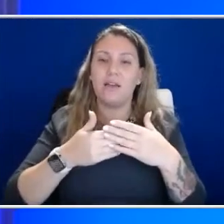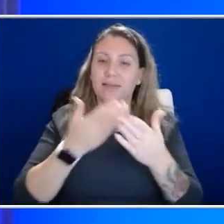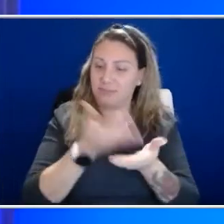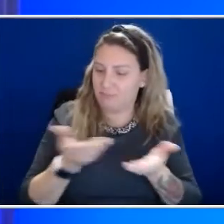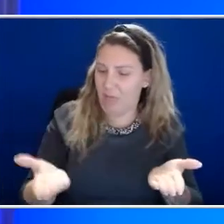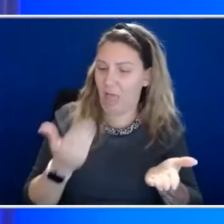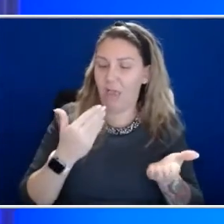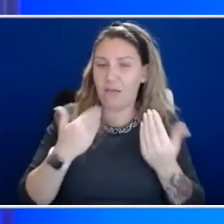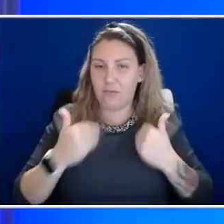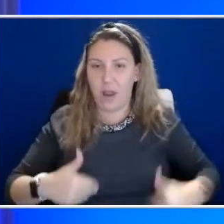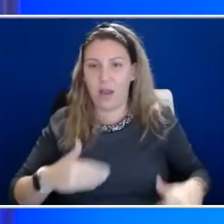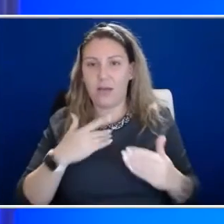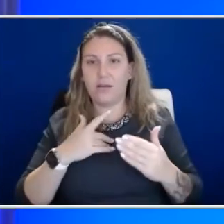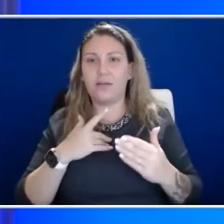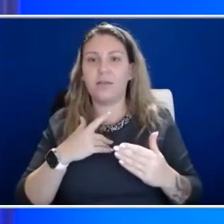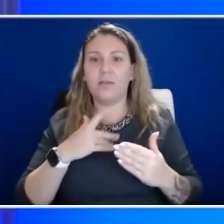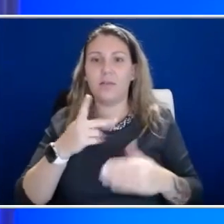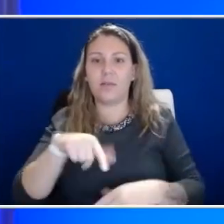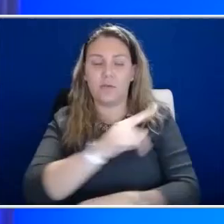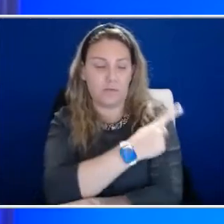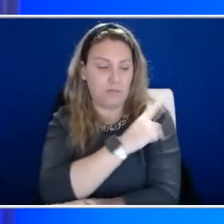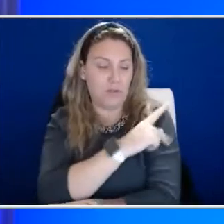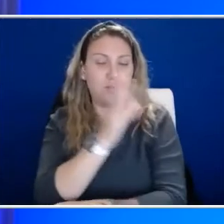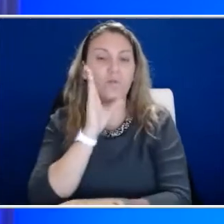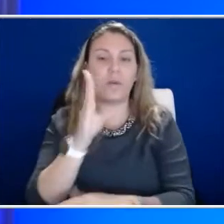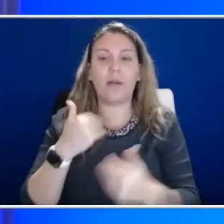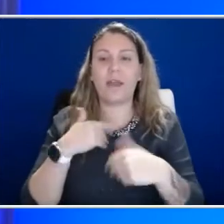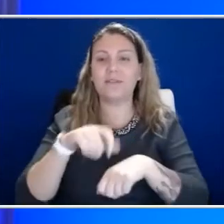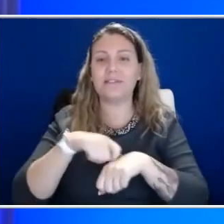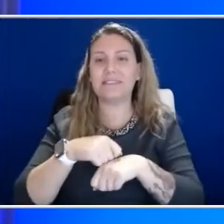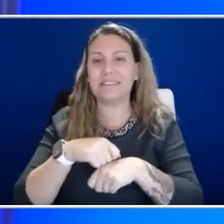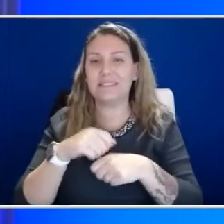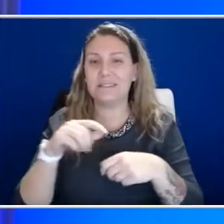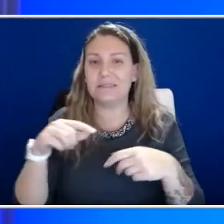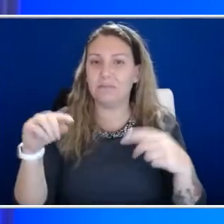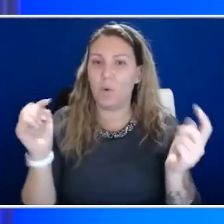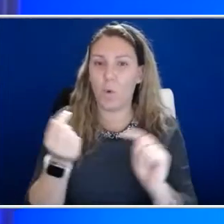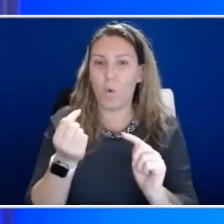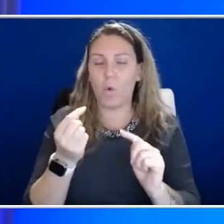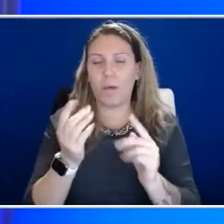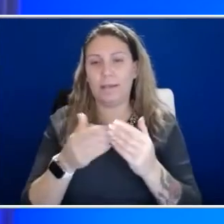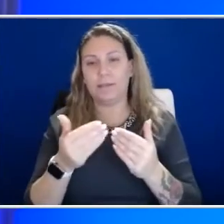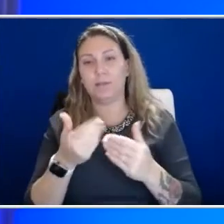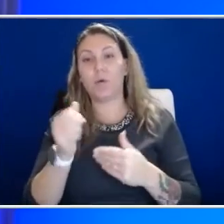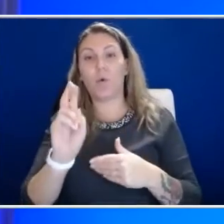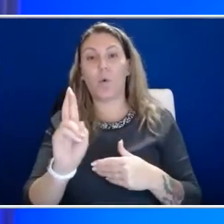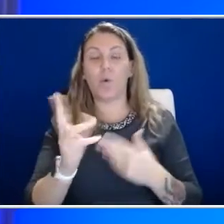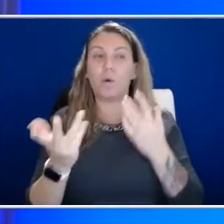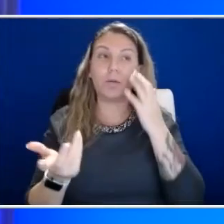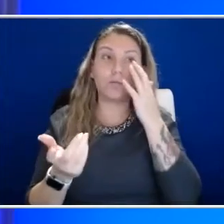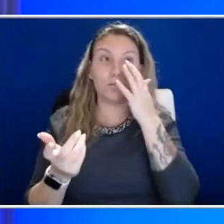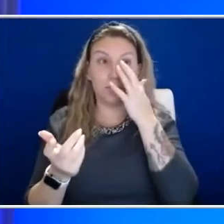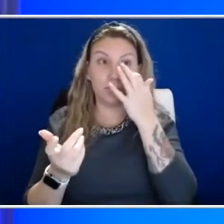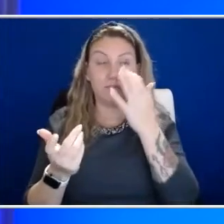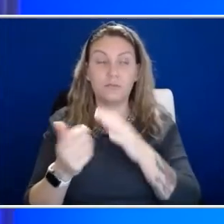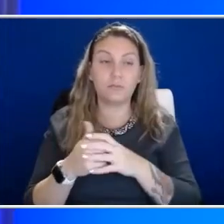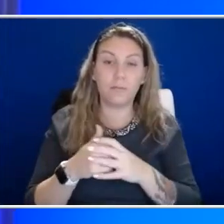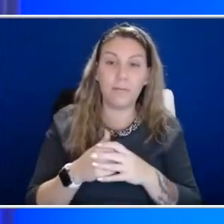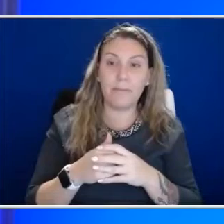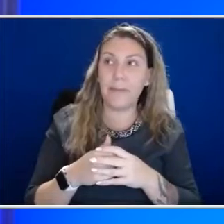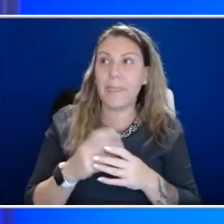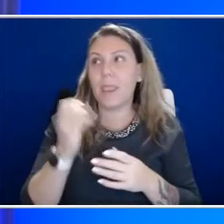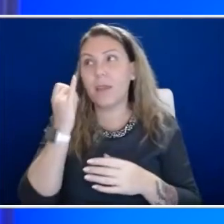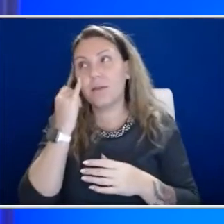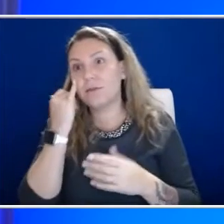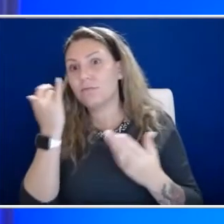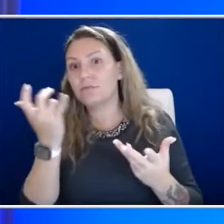those patients will end up having skin injury much easily. Or if someone is, say,